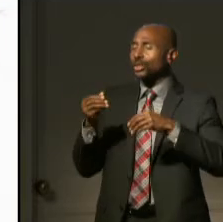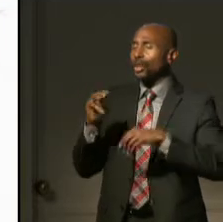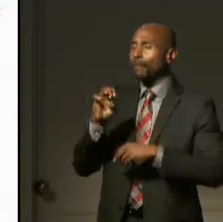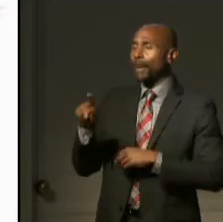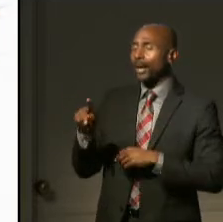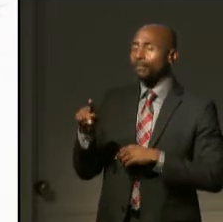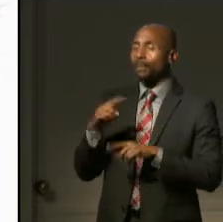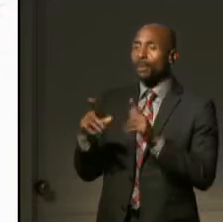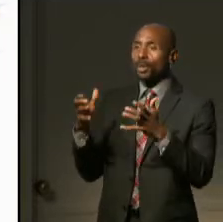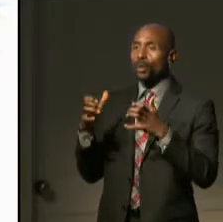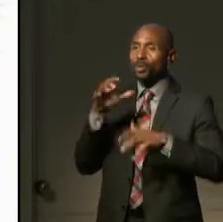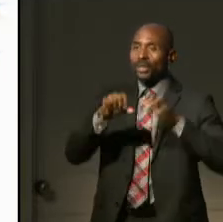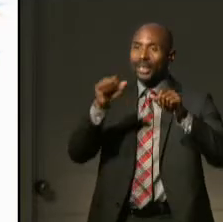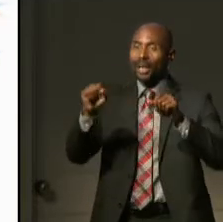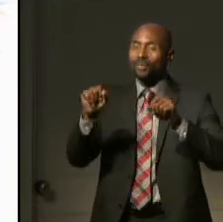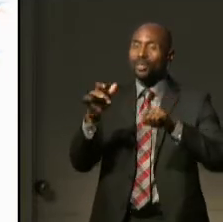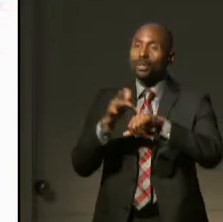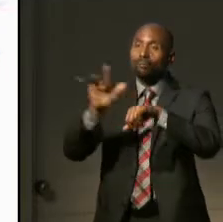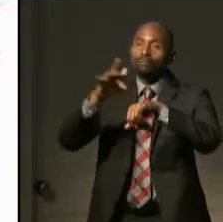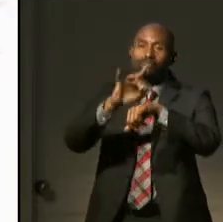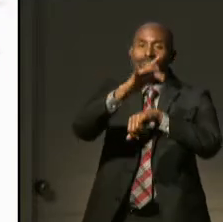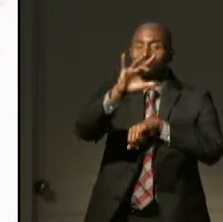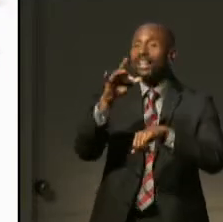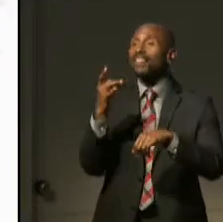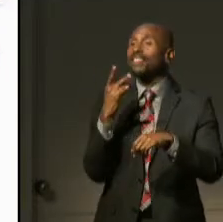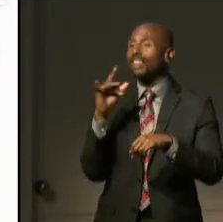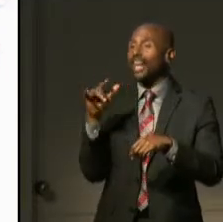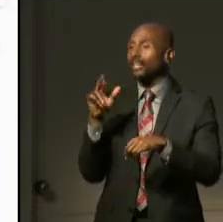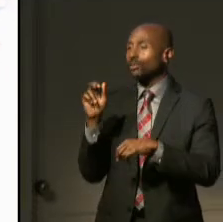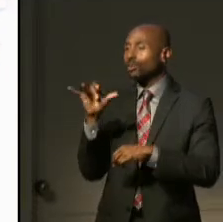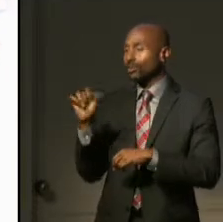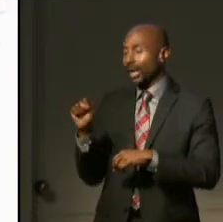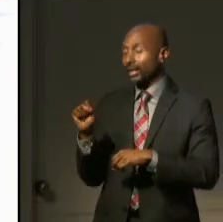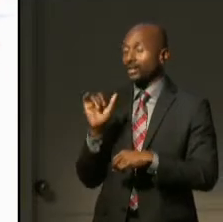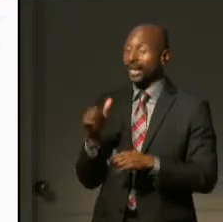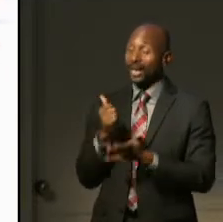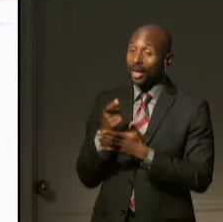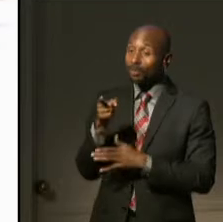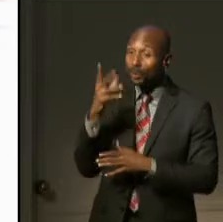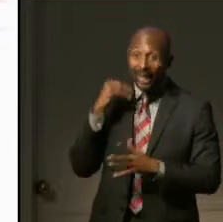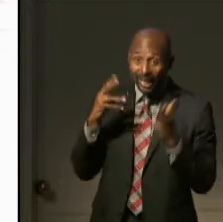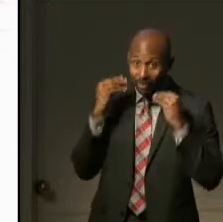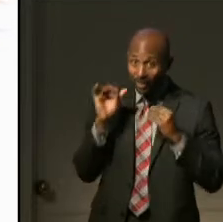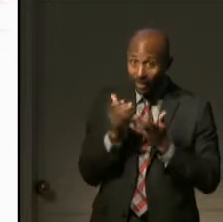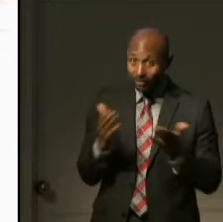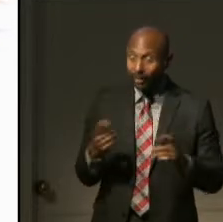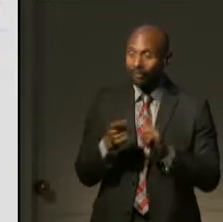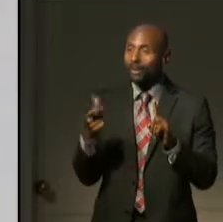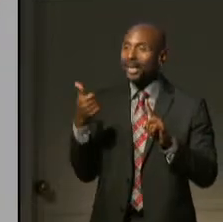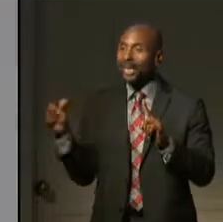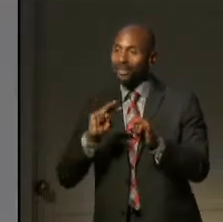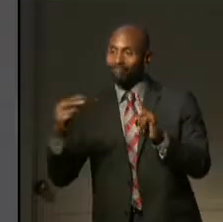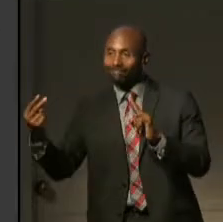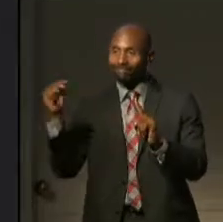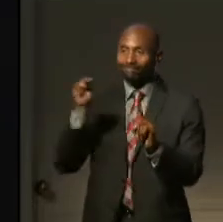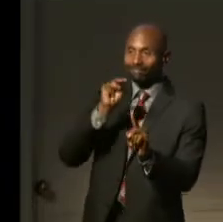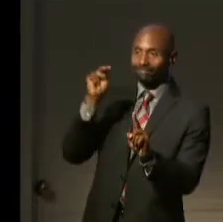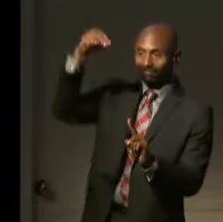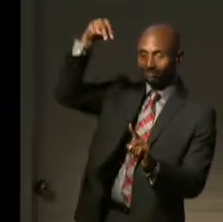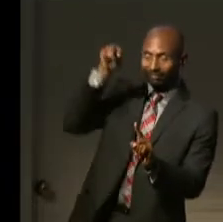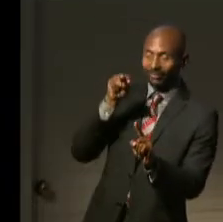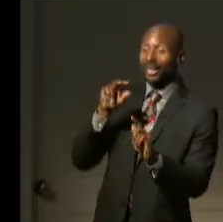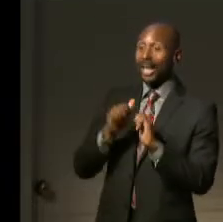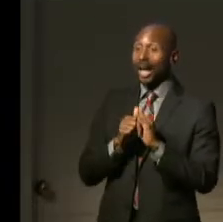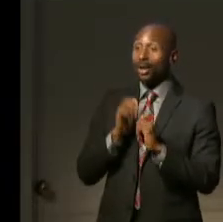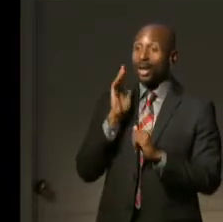coming from the surfaces in a given lighting condition, which gives you a way to experience the object from any point of view the way it would actually look